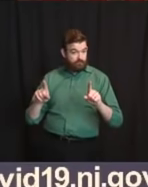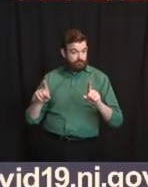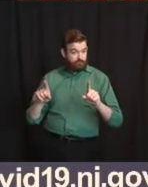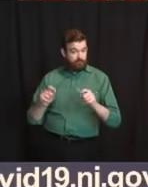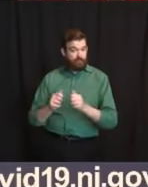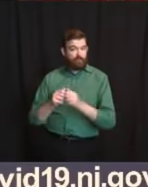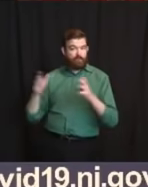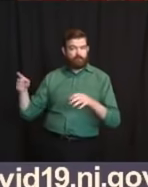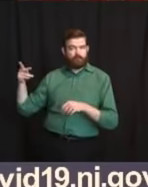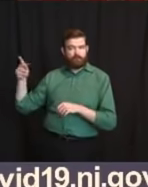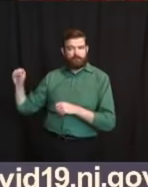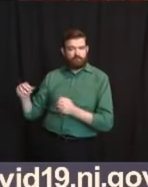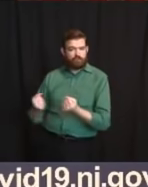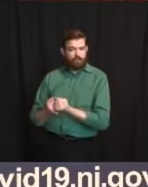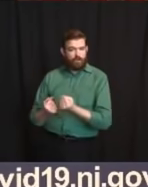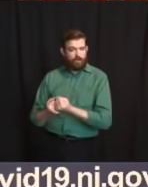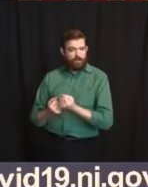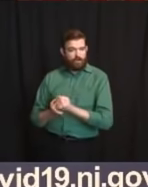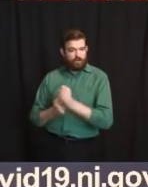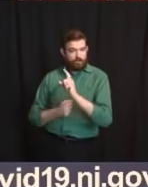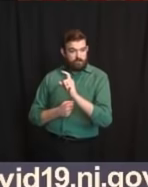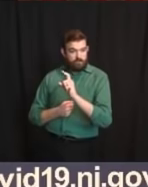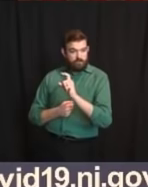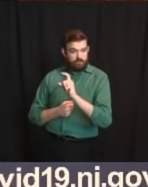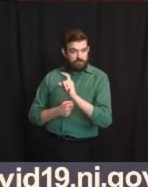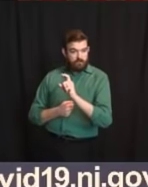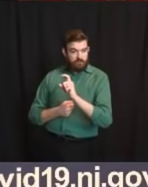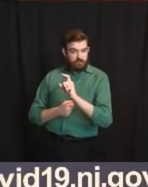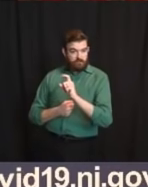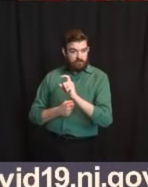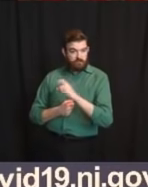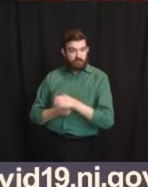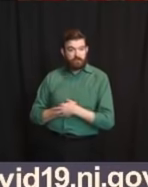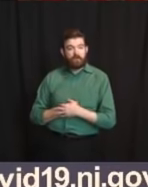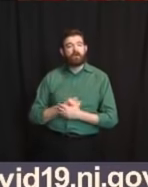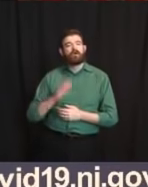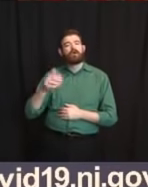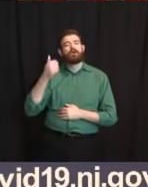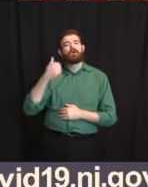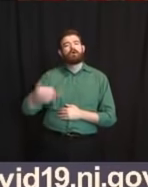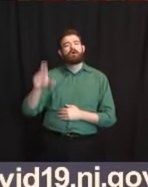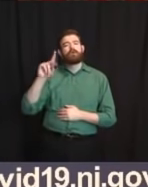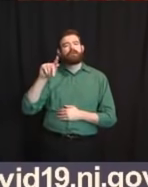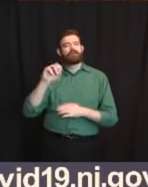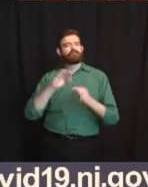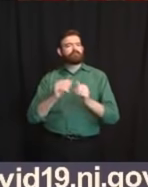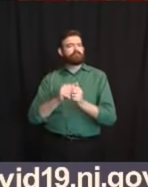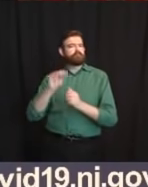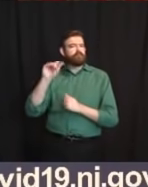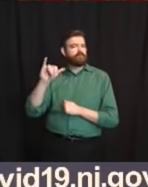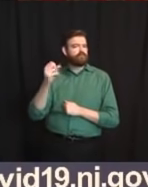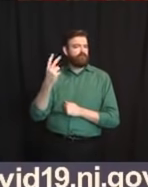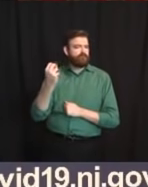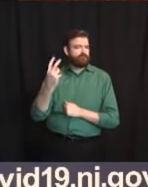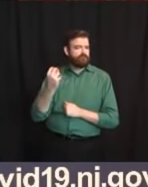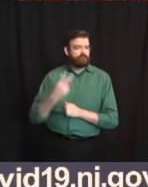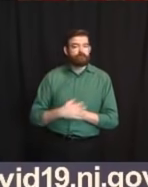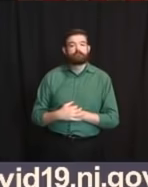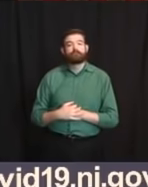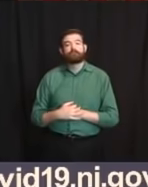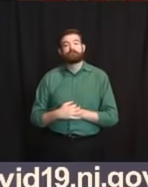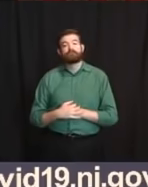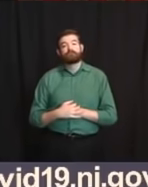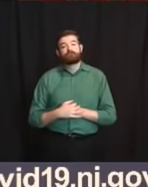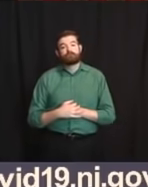Okay. I'll start, and I may want to ask Matt to come in here. I know for sure, Judy, you and Ed get